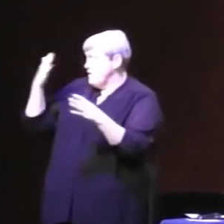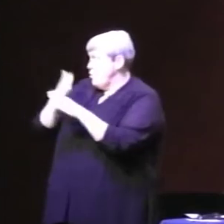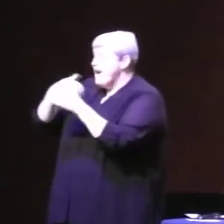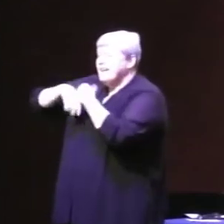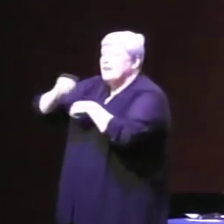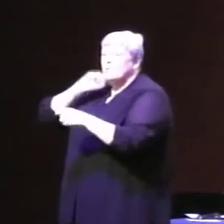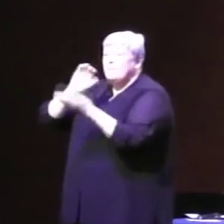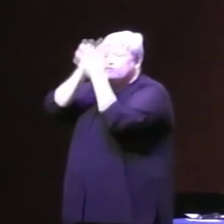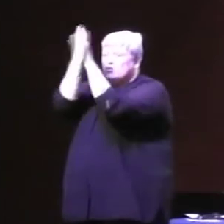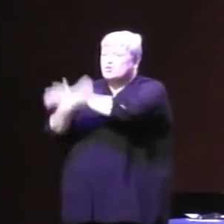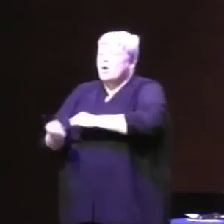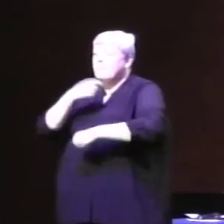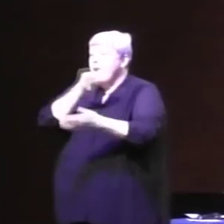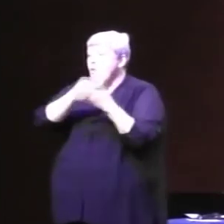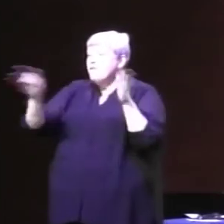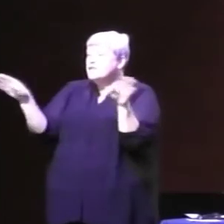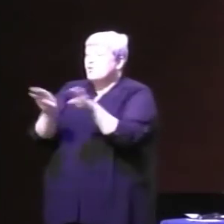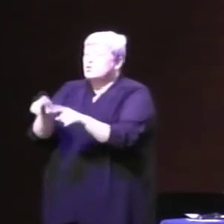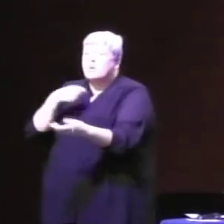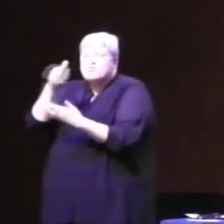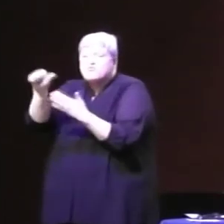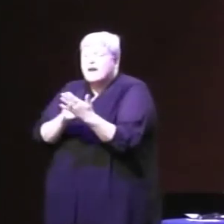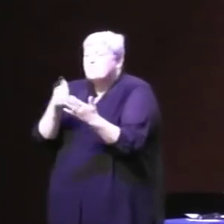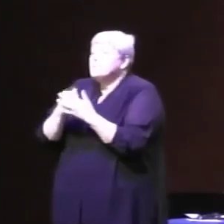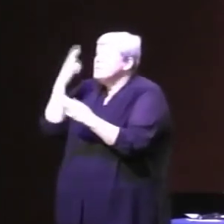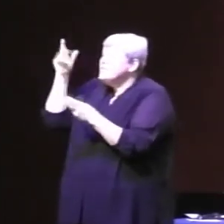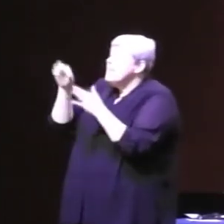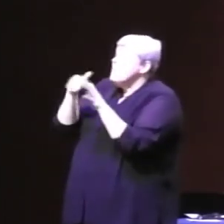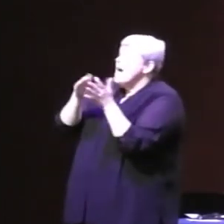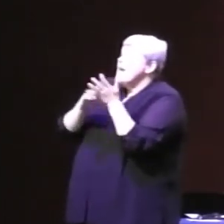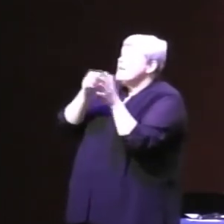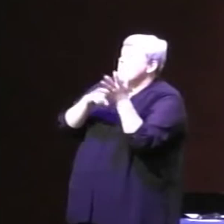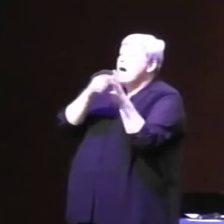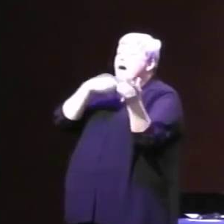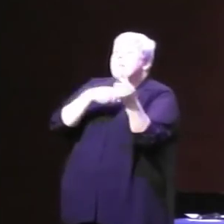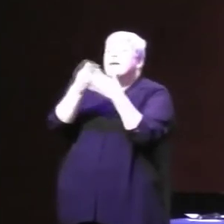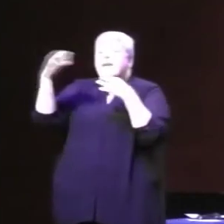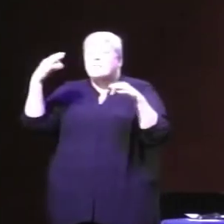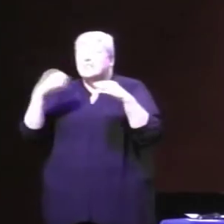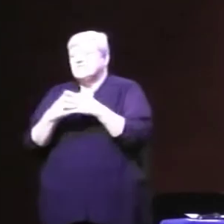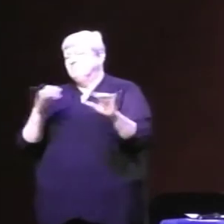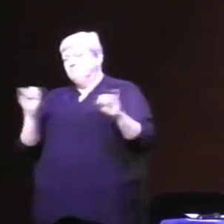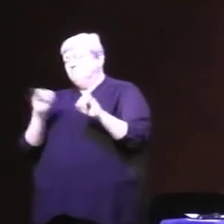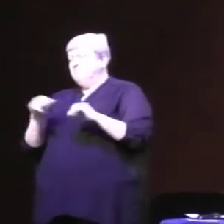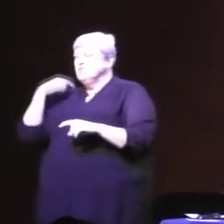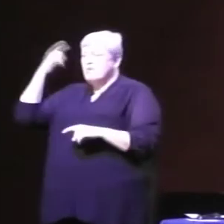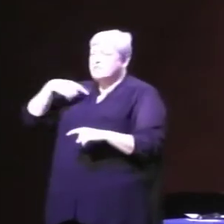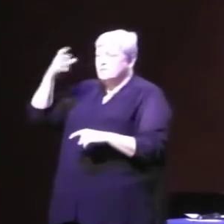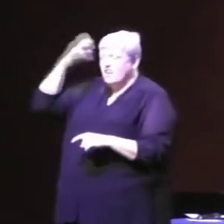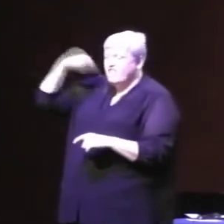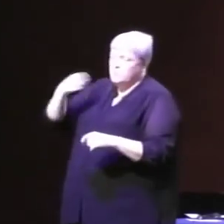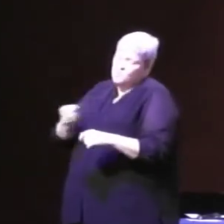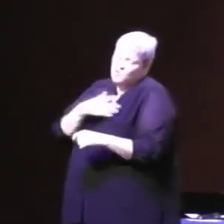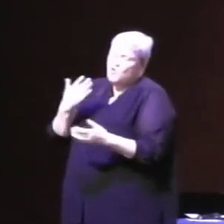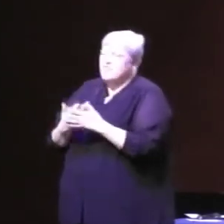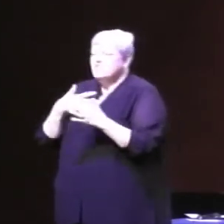closure programme. And we see in this, in the Panama Papers, the sickness and the corruption at the heart of the Westminster government. The Tories are presiding